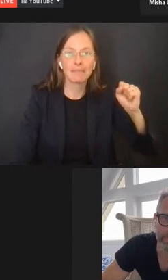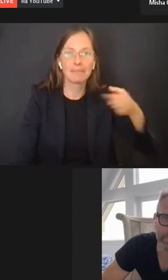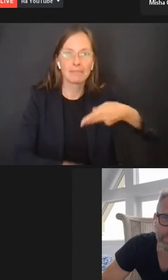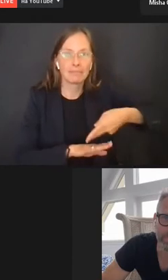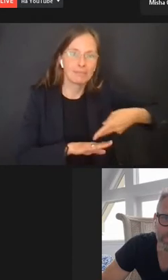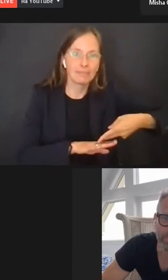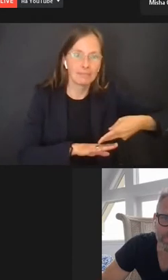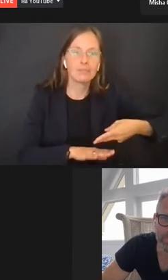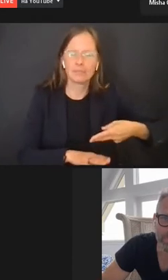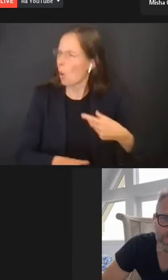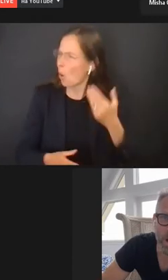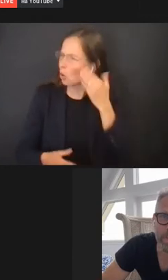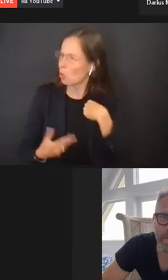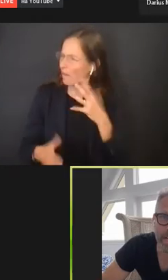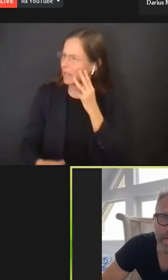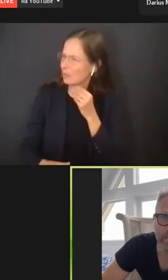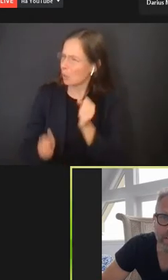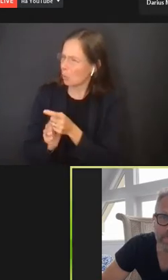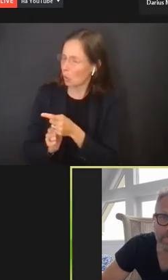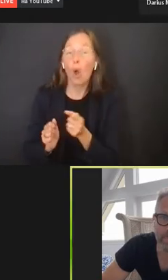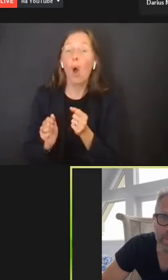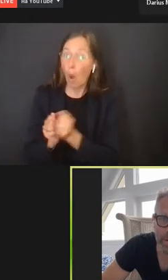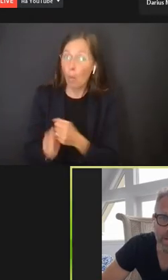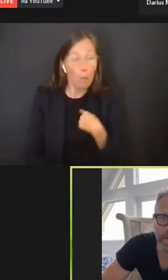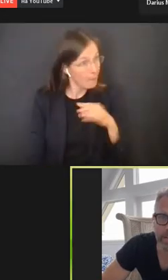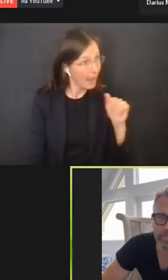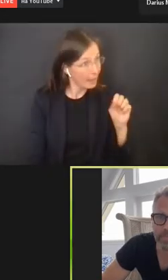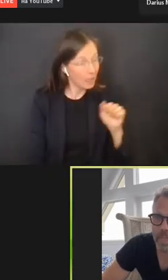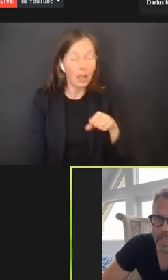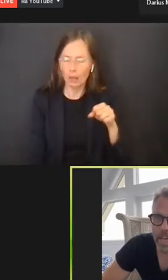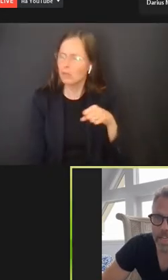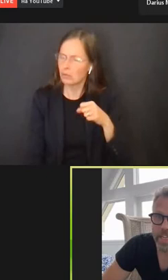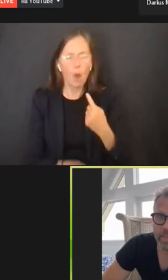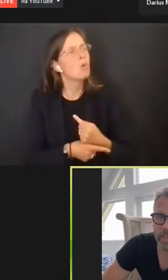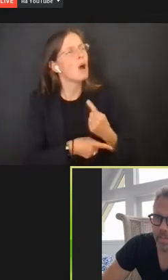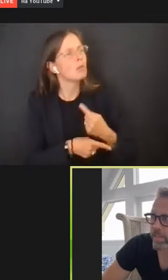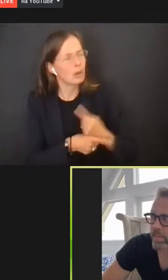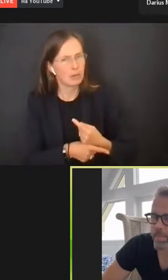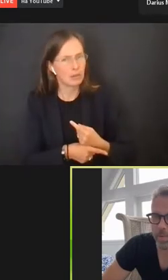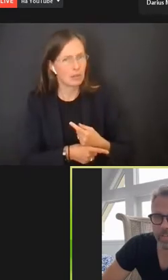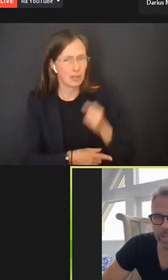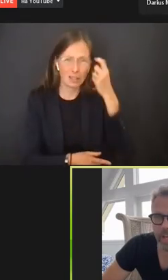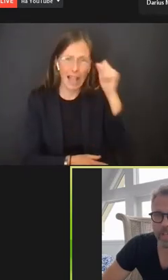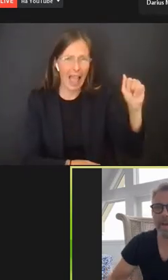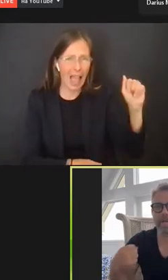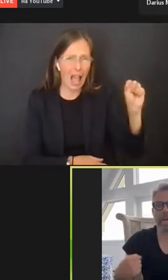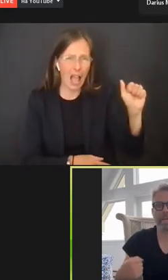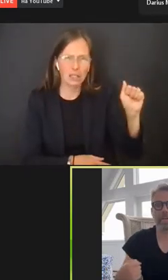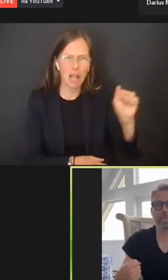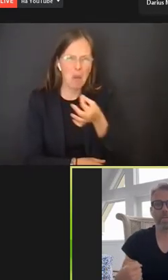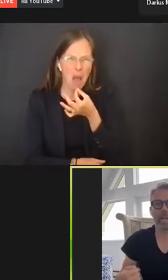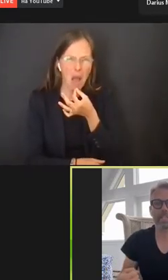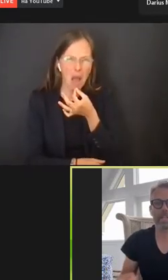I've done them with you once. Oh, with me and Asa. That's right. Oh, yeah, yeah. And he's a beast. He puts like a